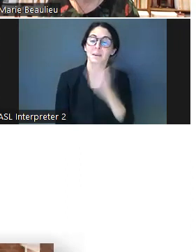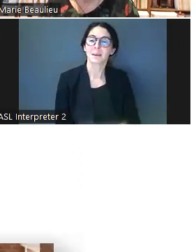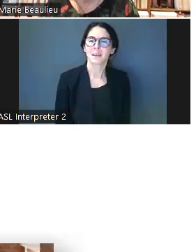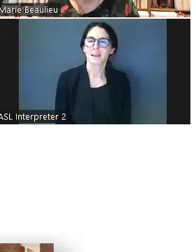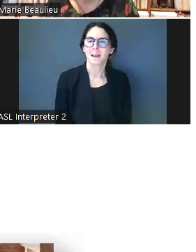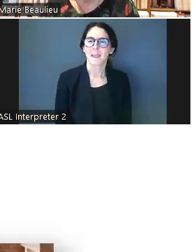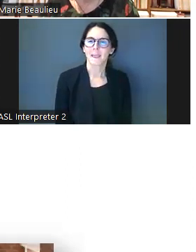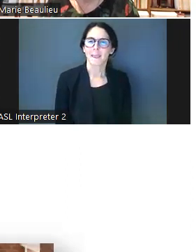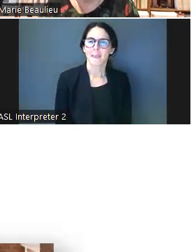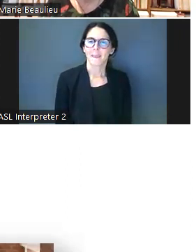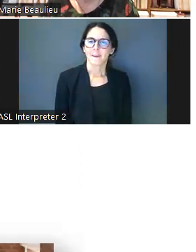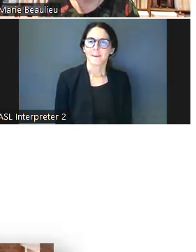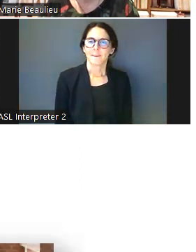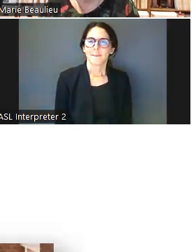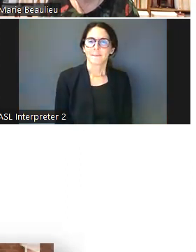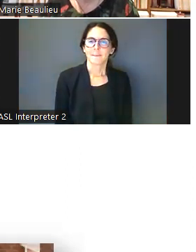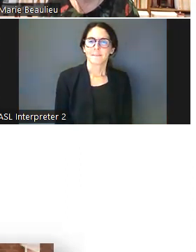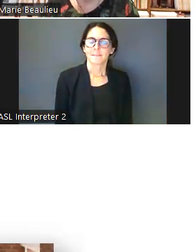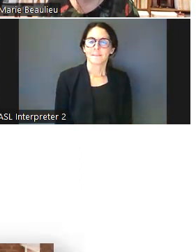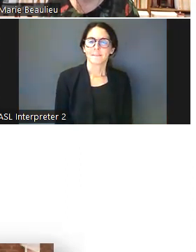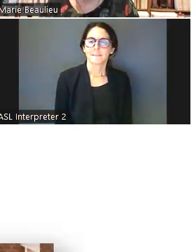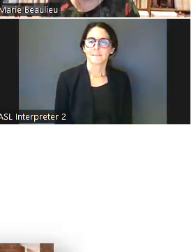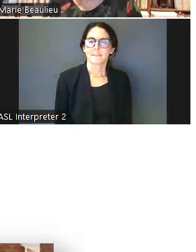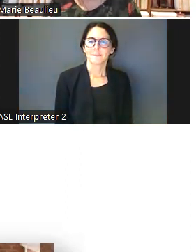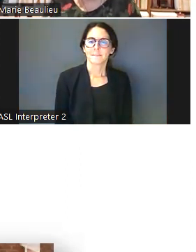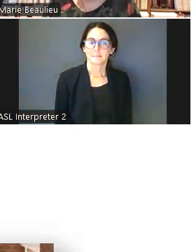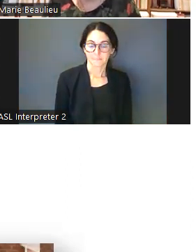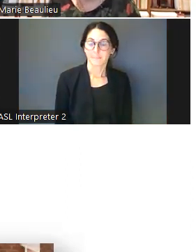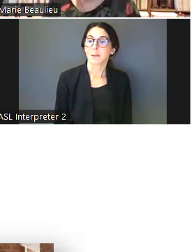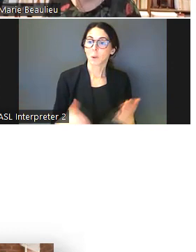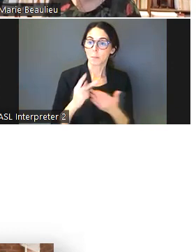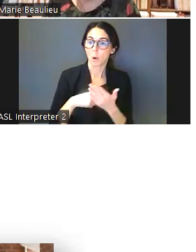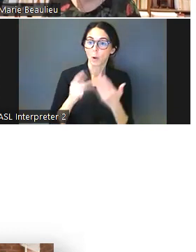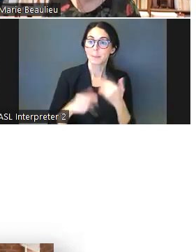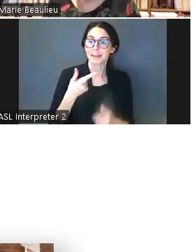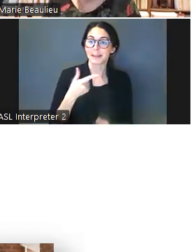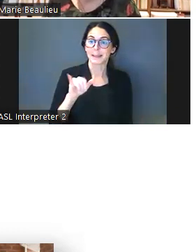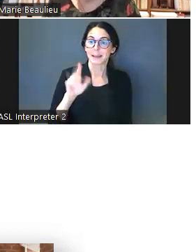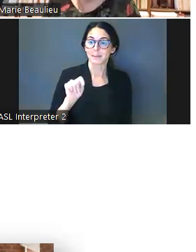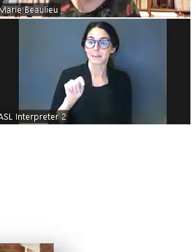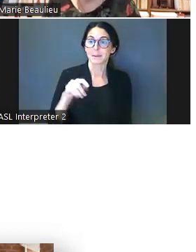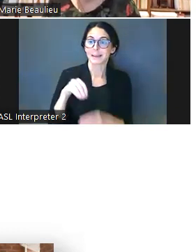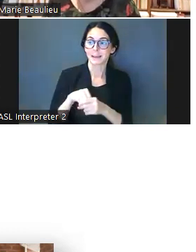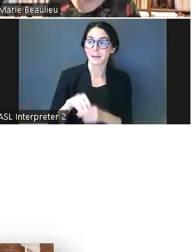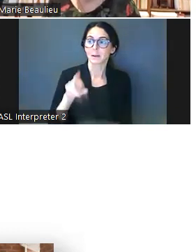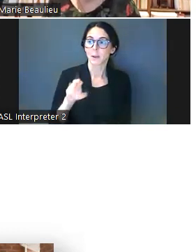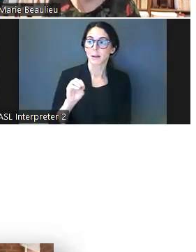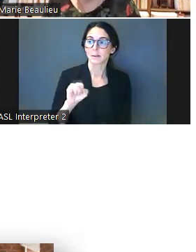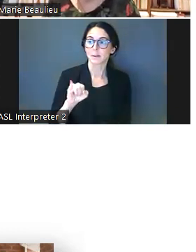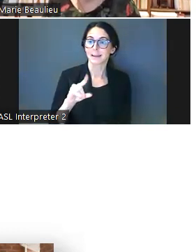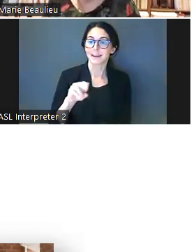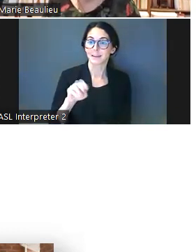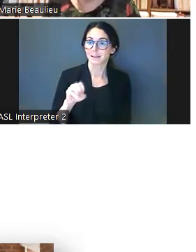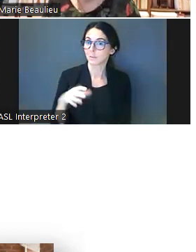mind, what is the program Gift and Residence? So like Marie said, the word